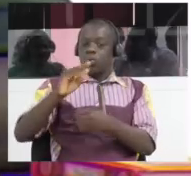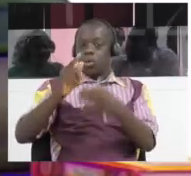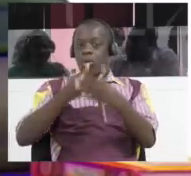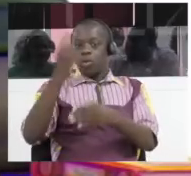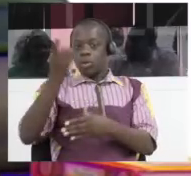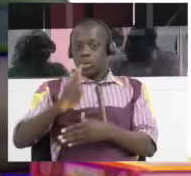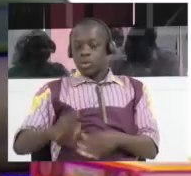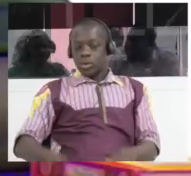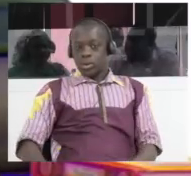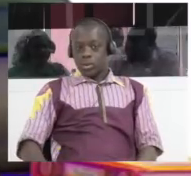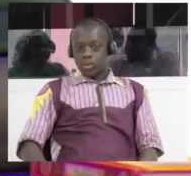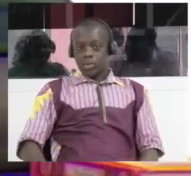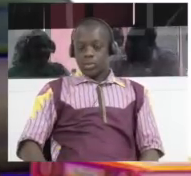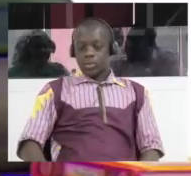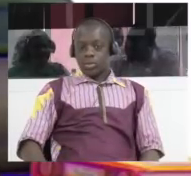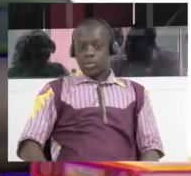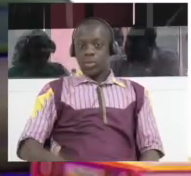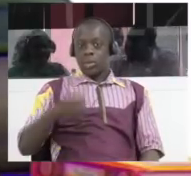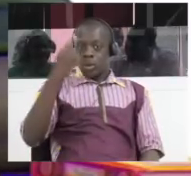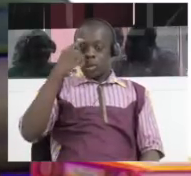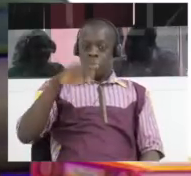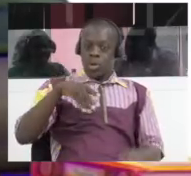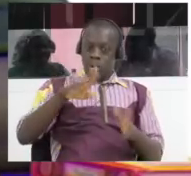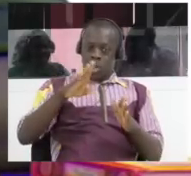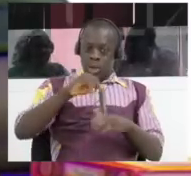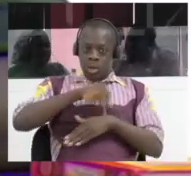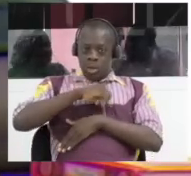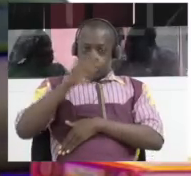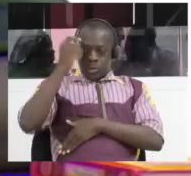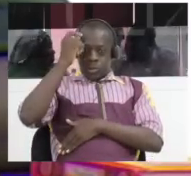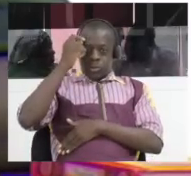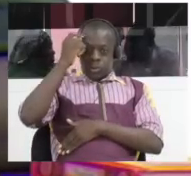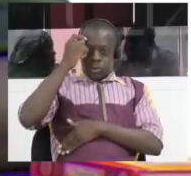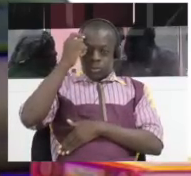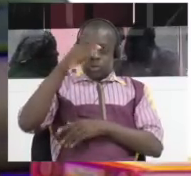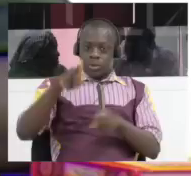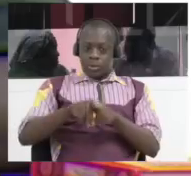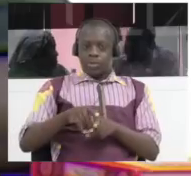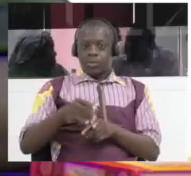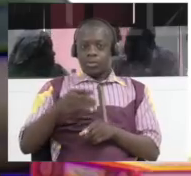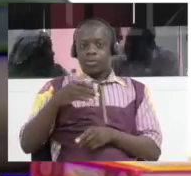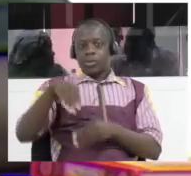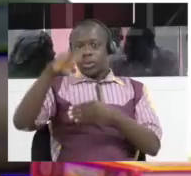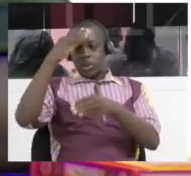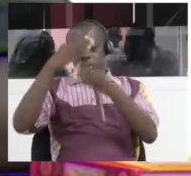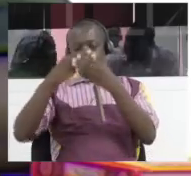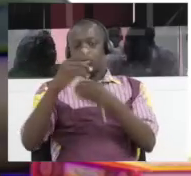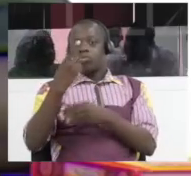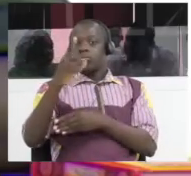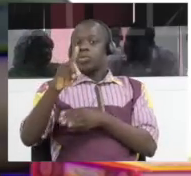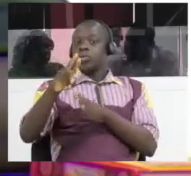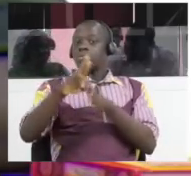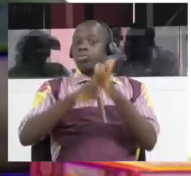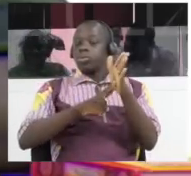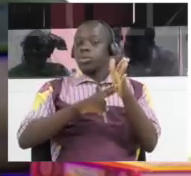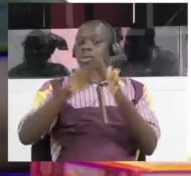Well, I think in my philosophical reading, I learned that the first rule in heaven